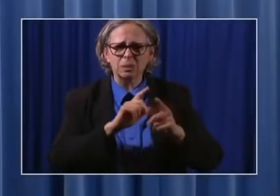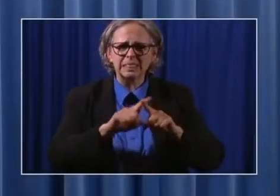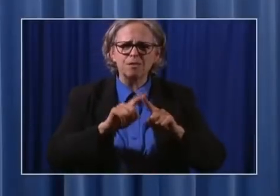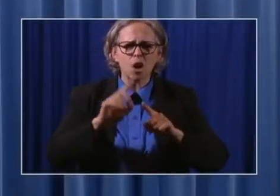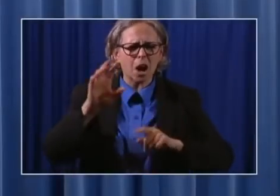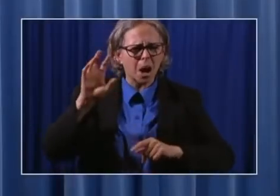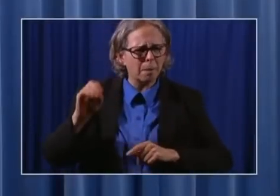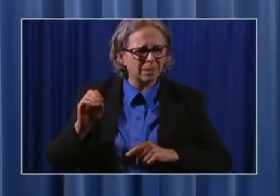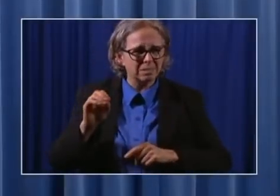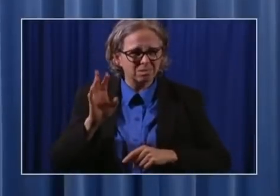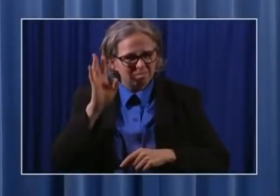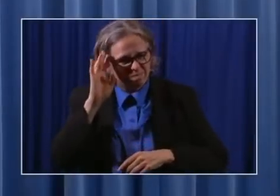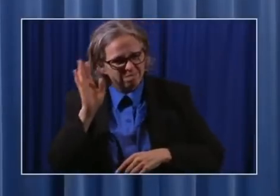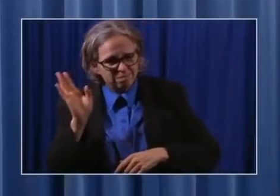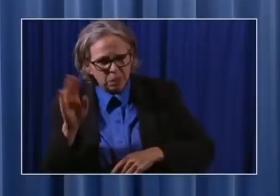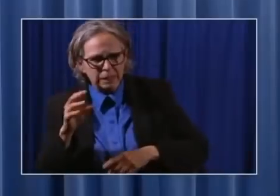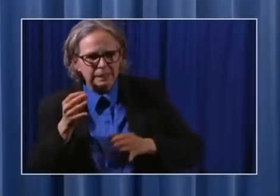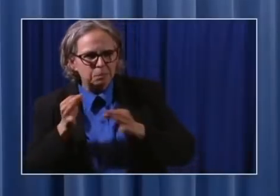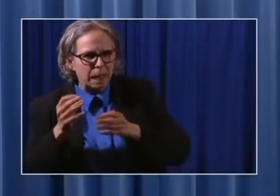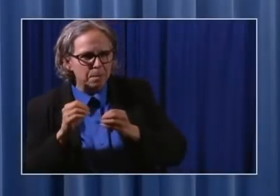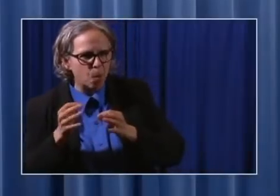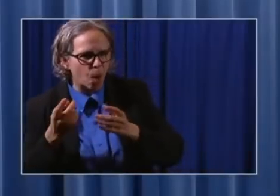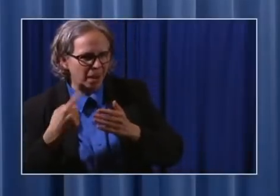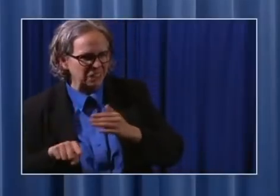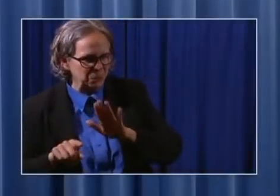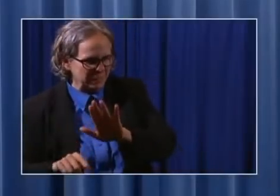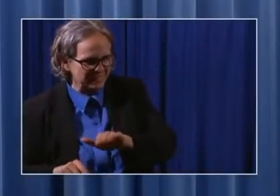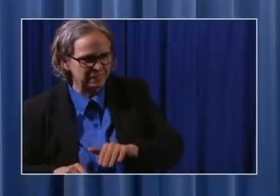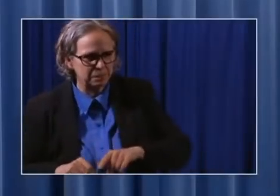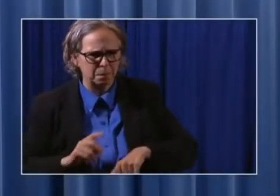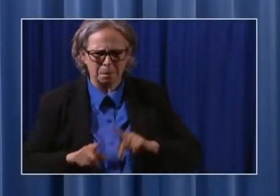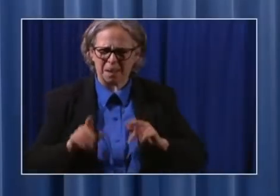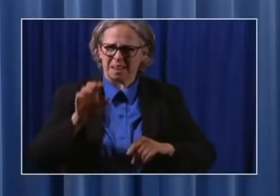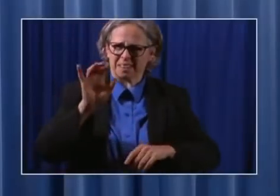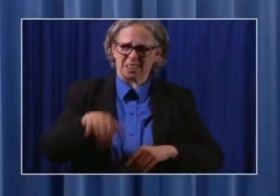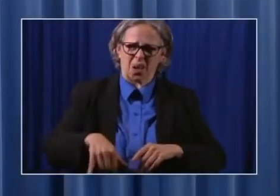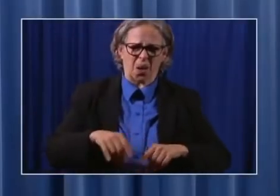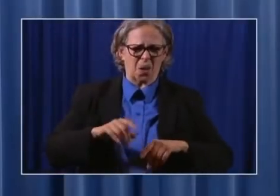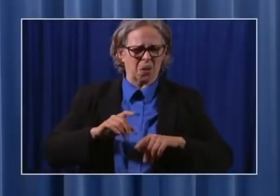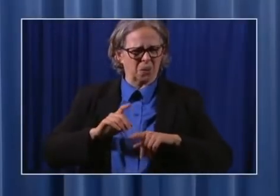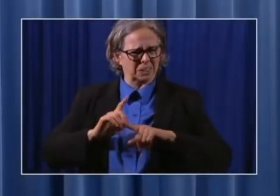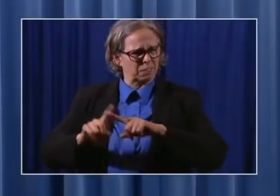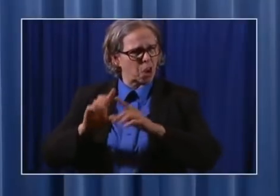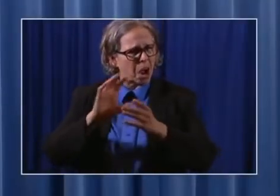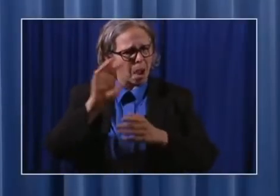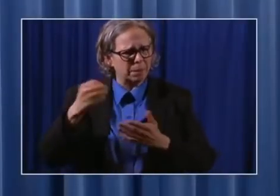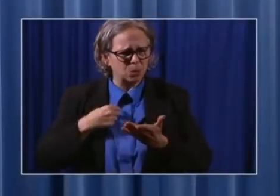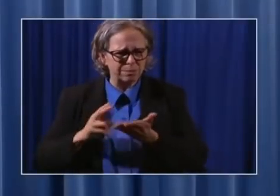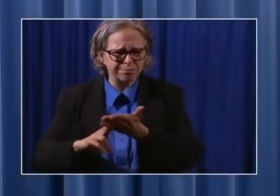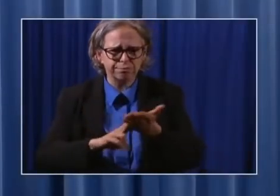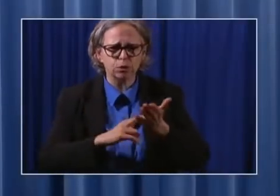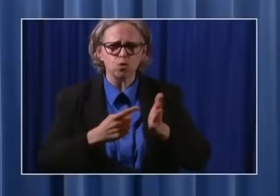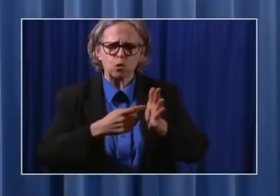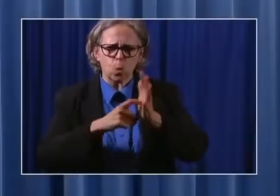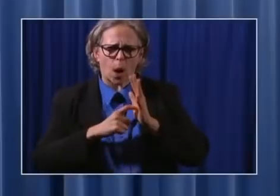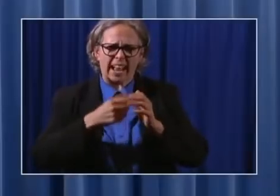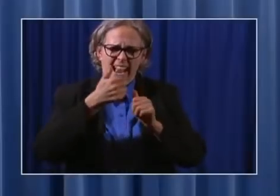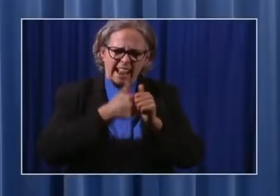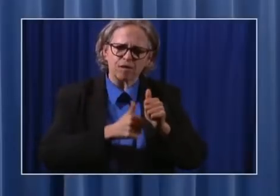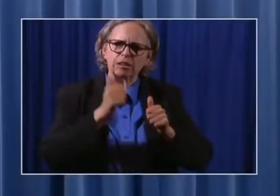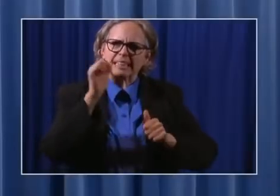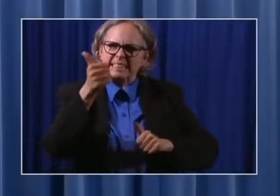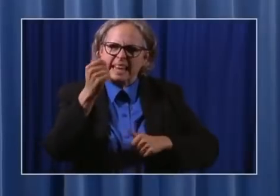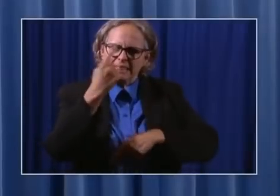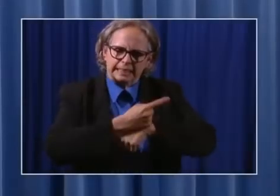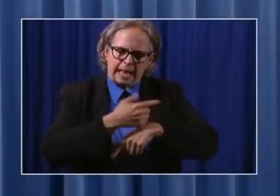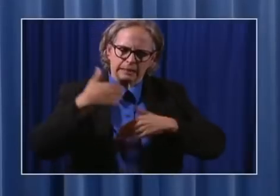week, exactly what we're going to do, that will call for regular, every 10 days, testing in nursing homes